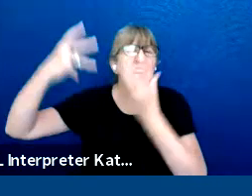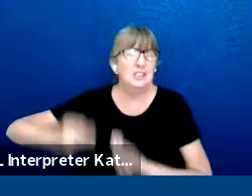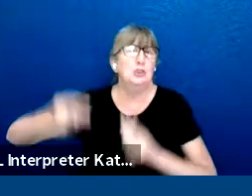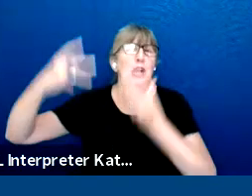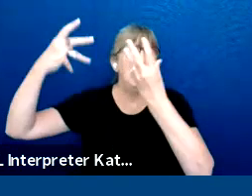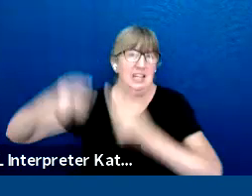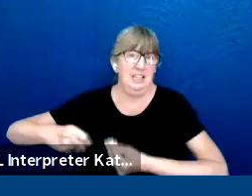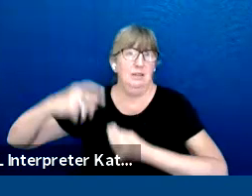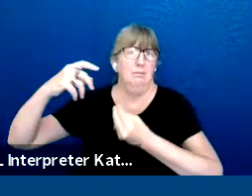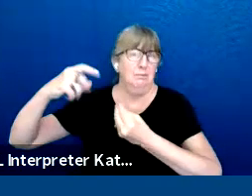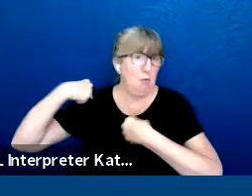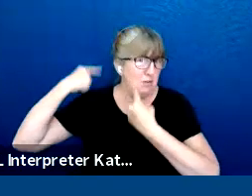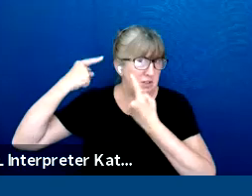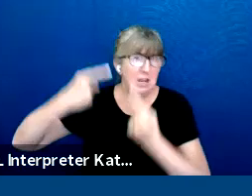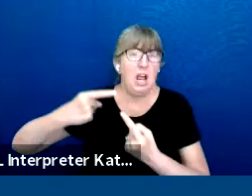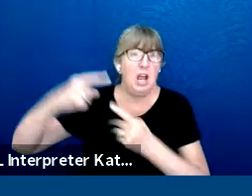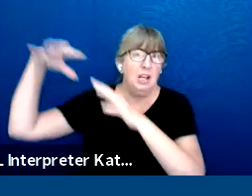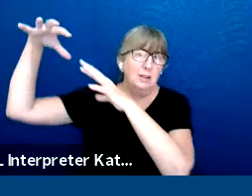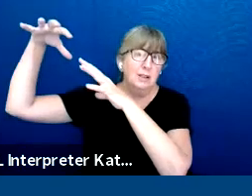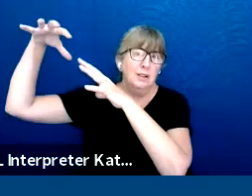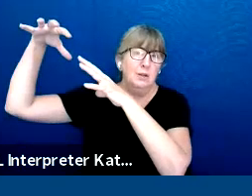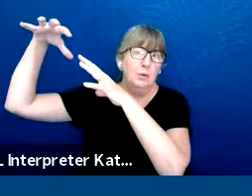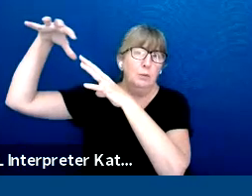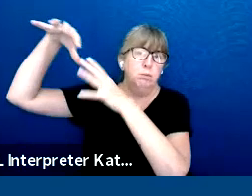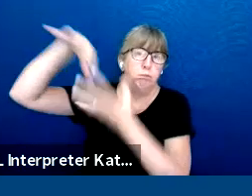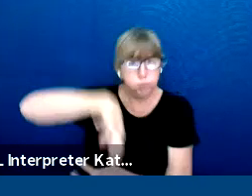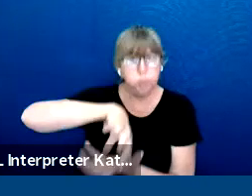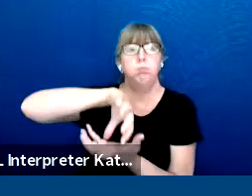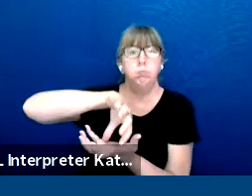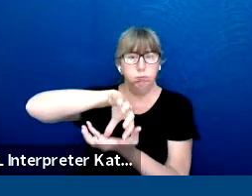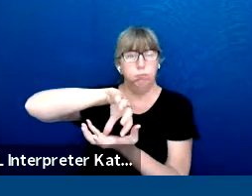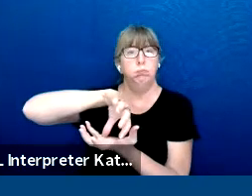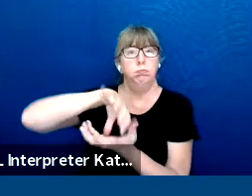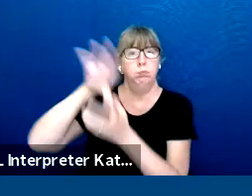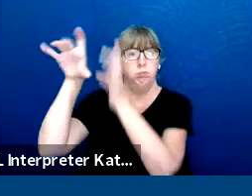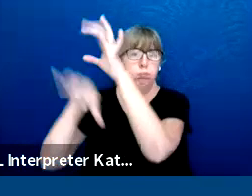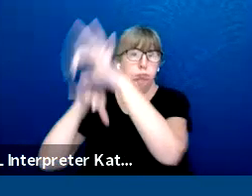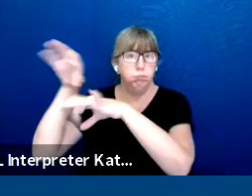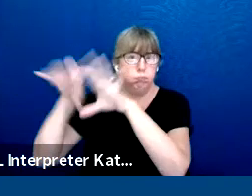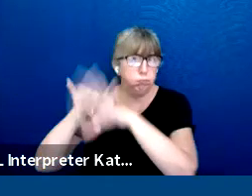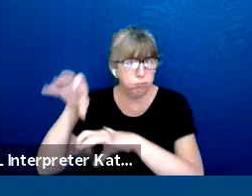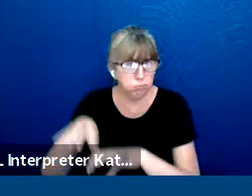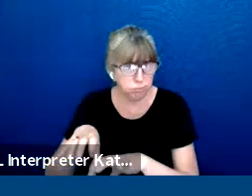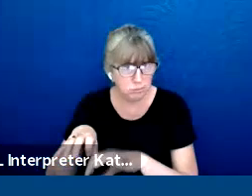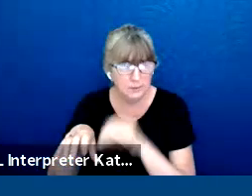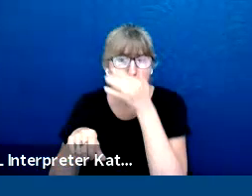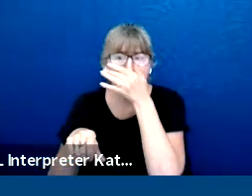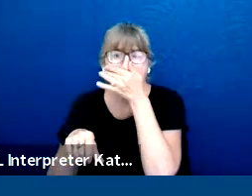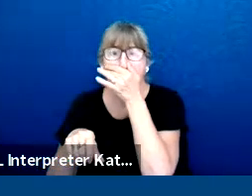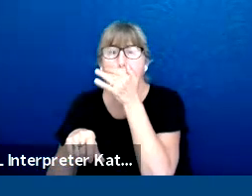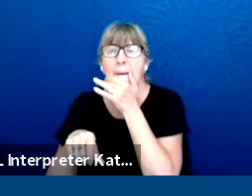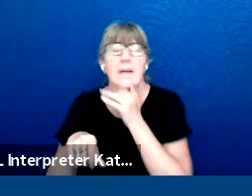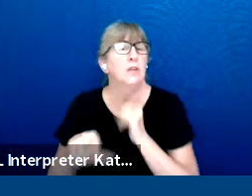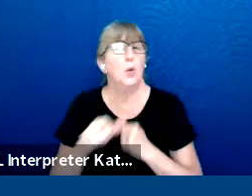time, and that dirt will slough off and crumble down the mountain slide. So it's not a mass